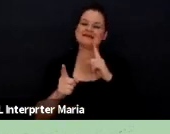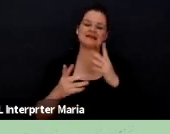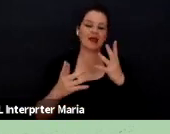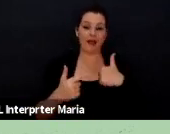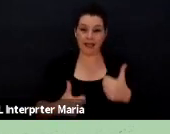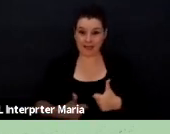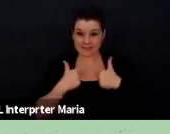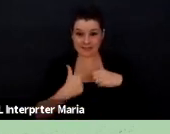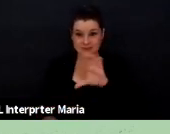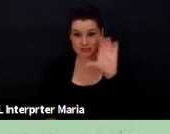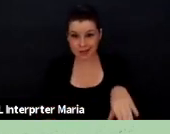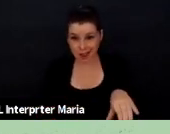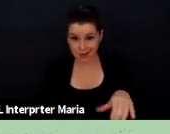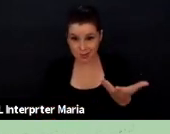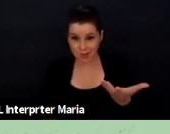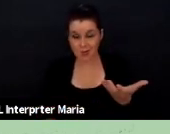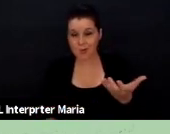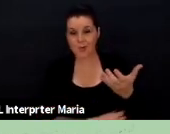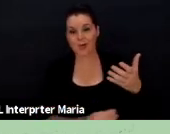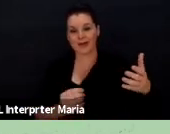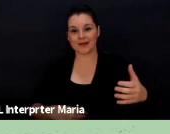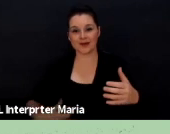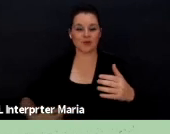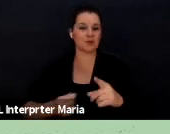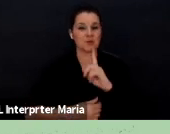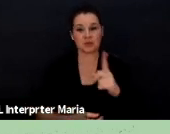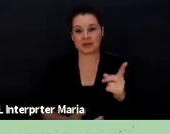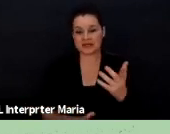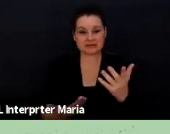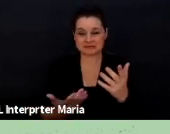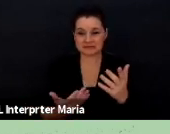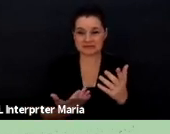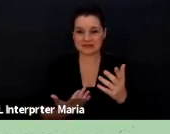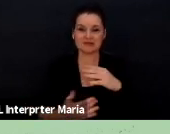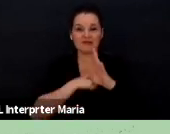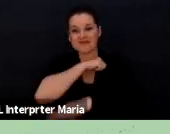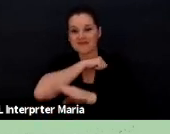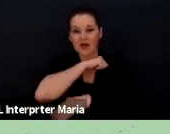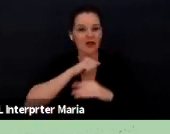in Chicago, which is unseasonably really fallish today. And